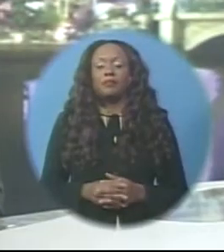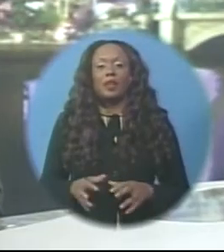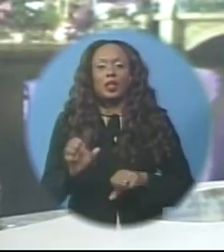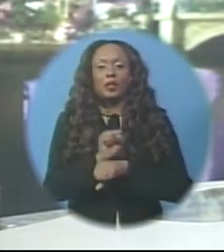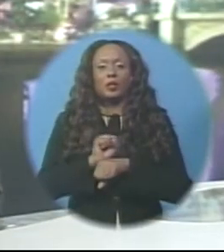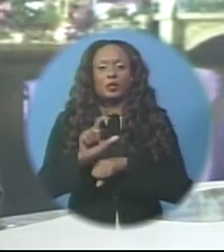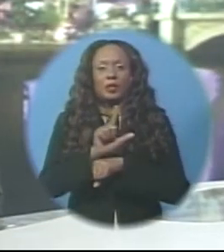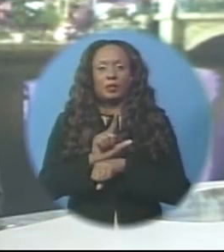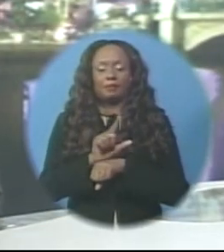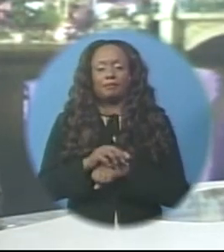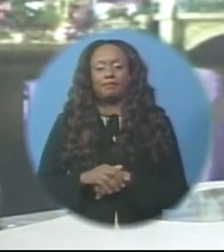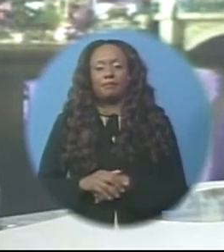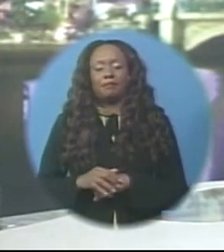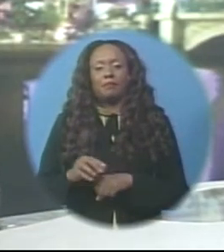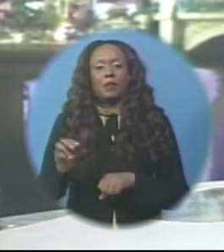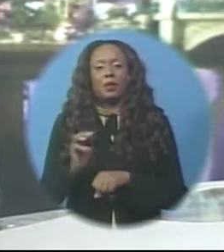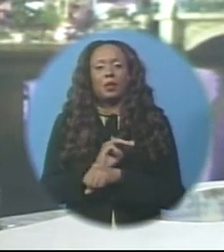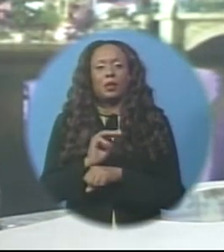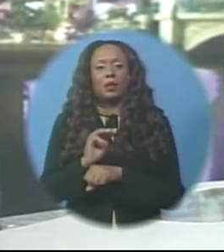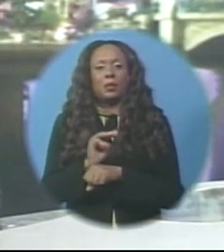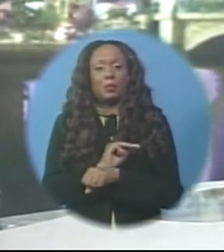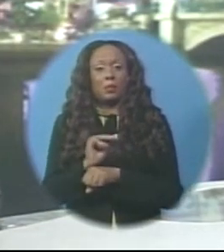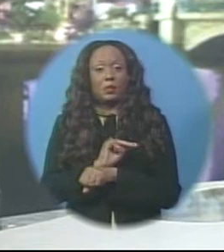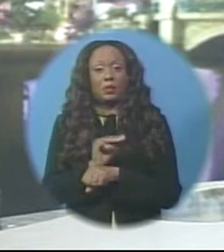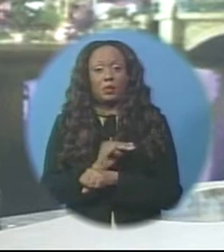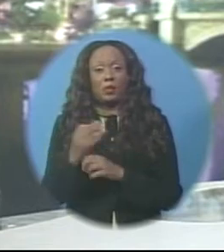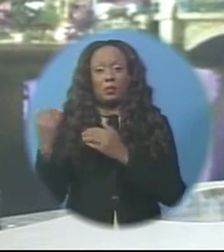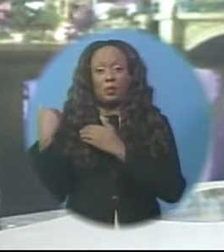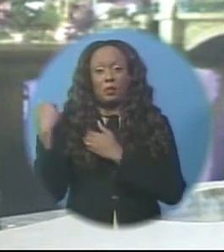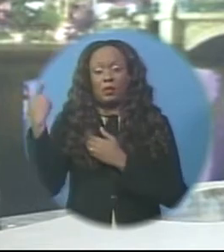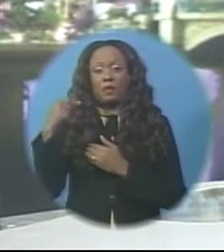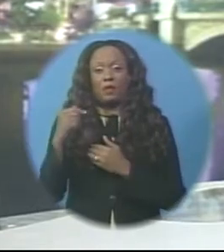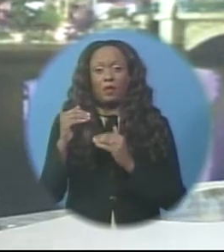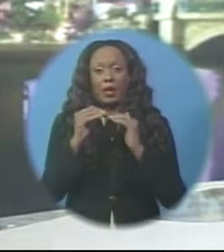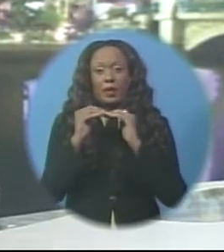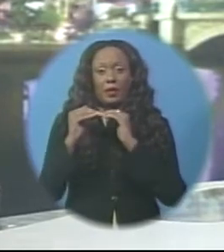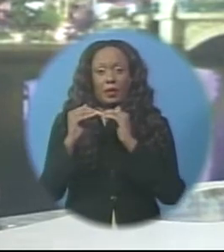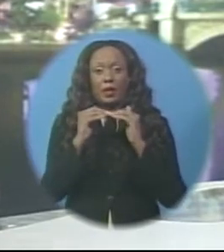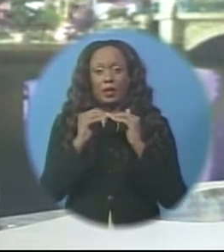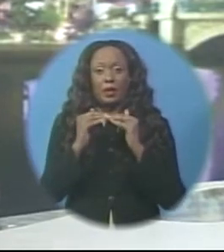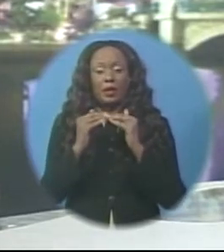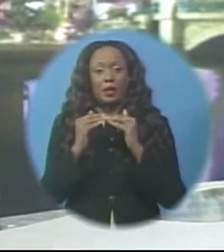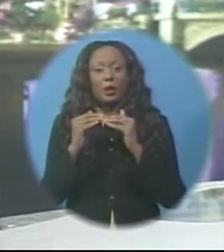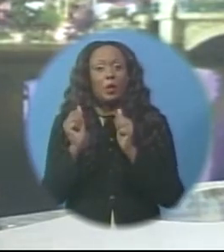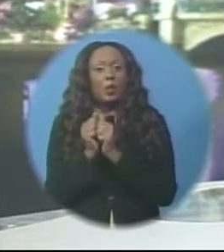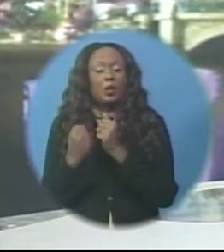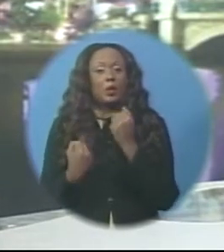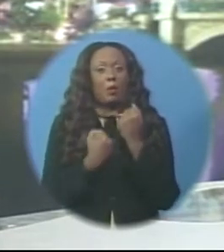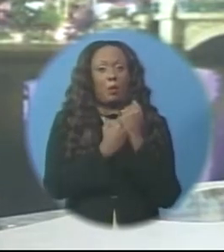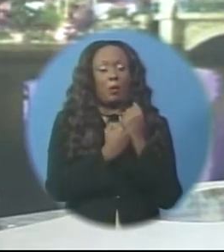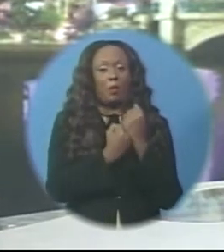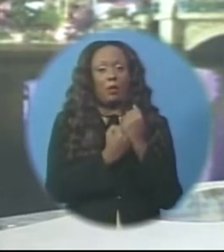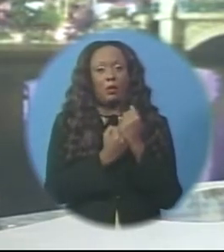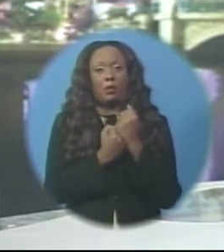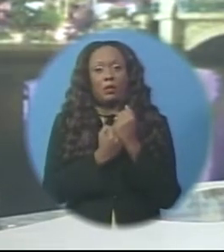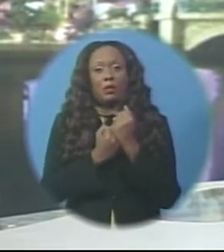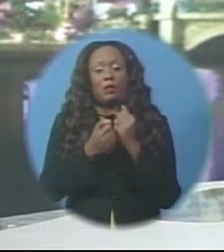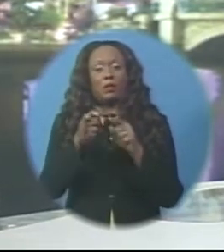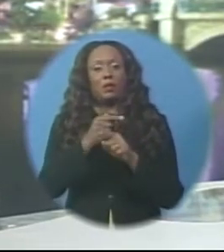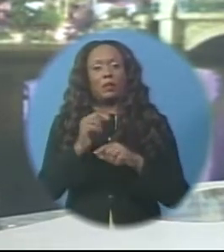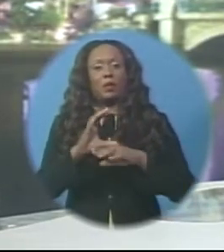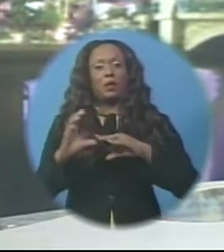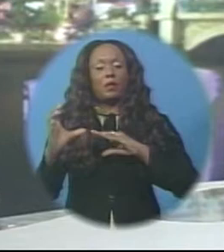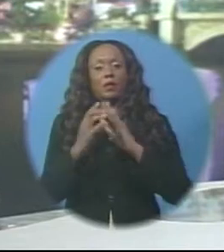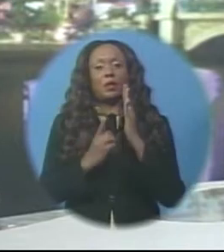In St. Lucia, the Equity Ministry, with the support of the Caribbean Development Bank, has officially rolled out the 9th edition of the